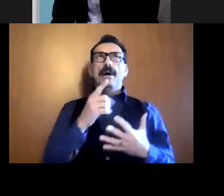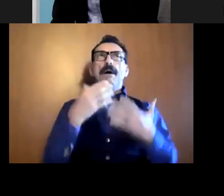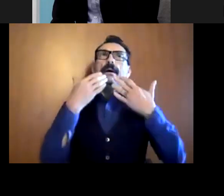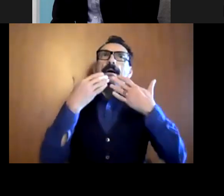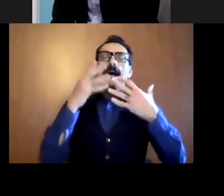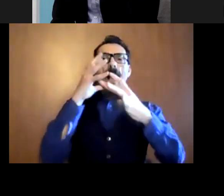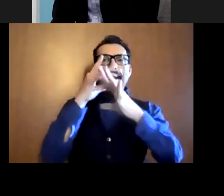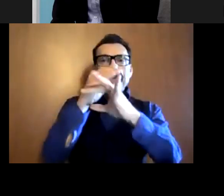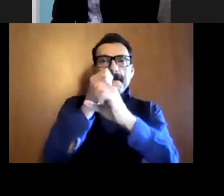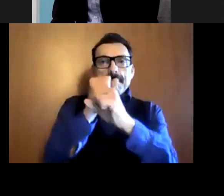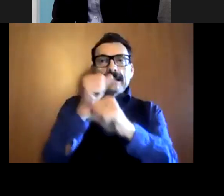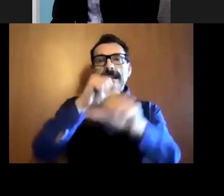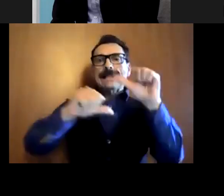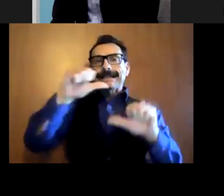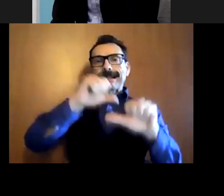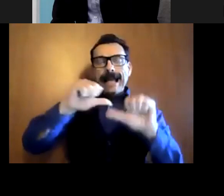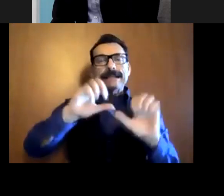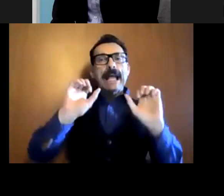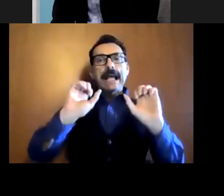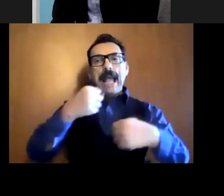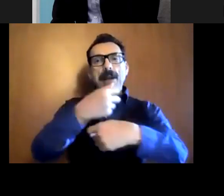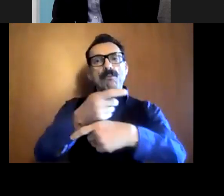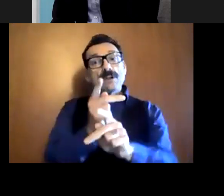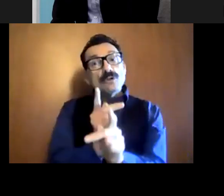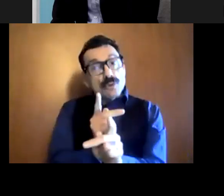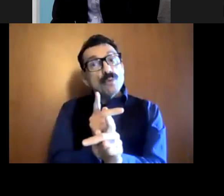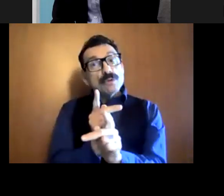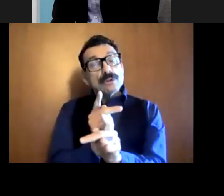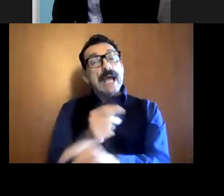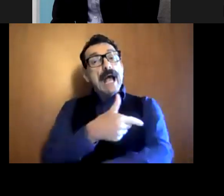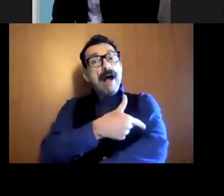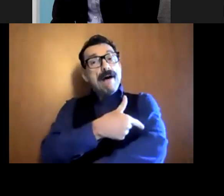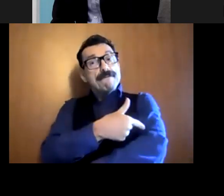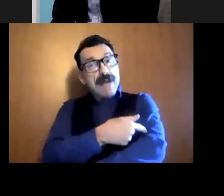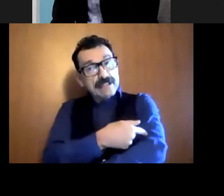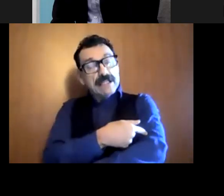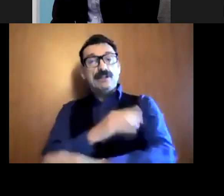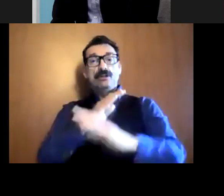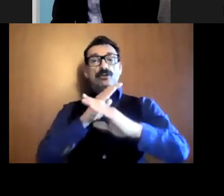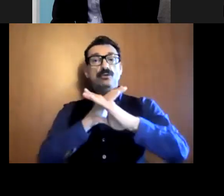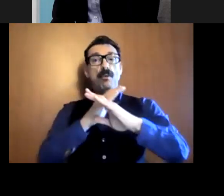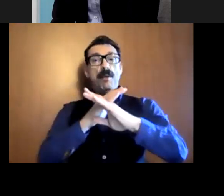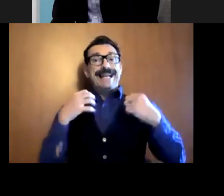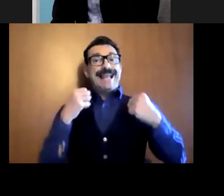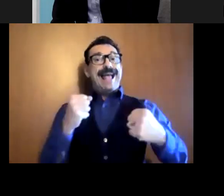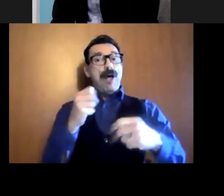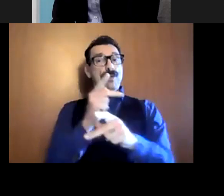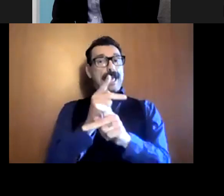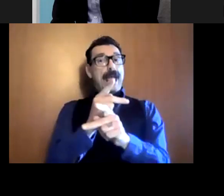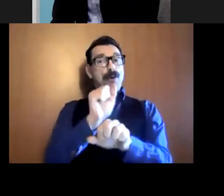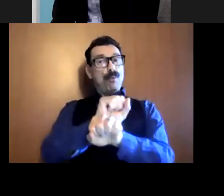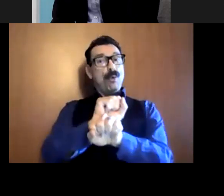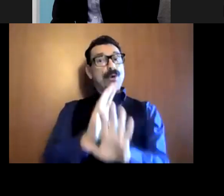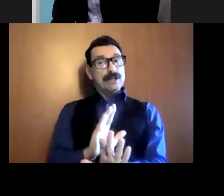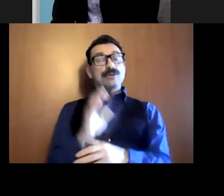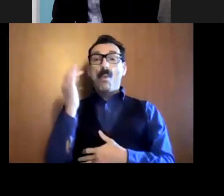like able to be produced to bring the world a solution that gave me a shield of protection, because every day I was going into work